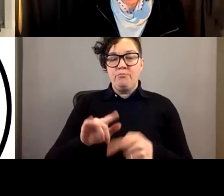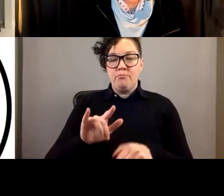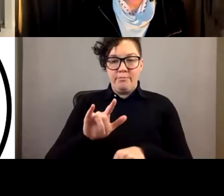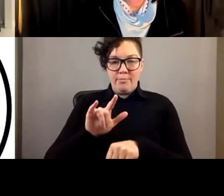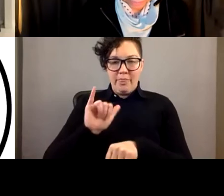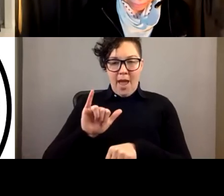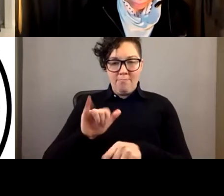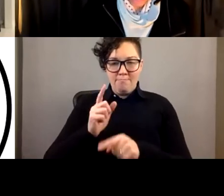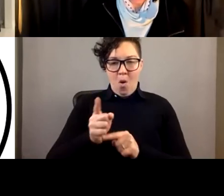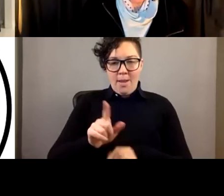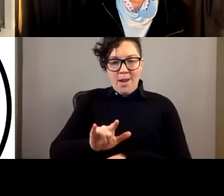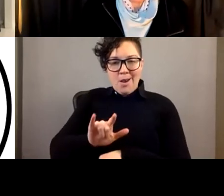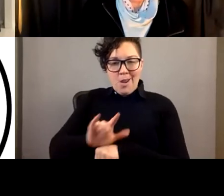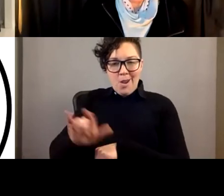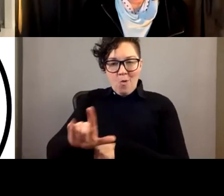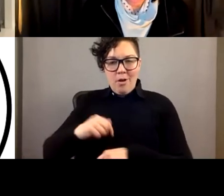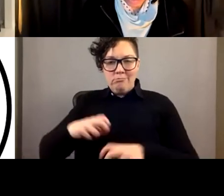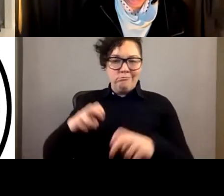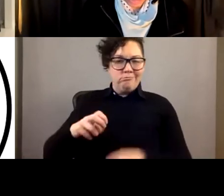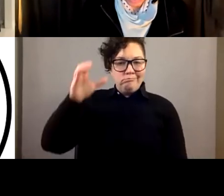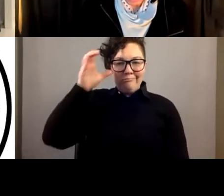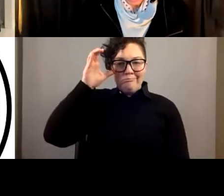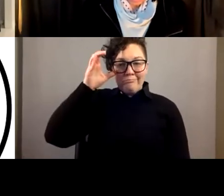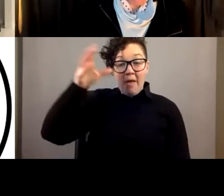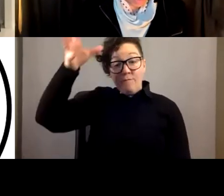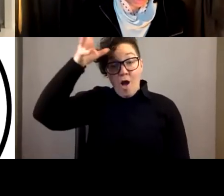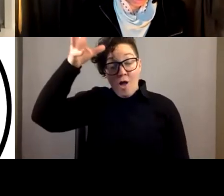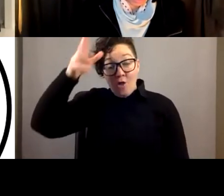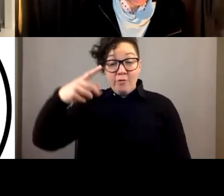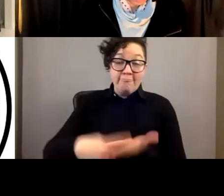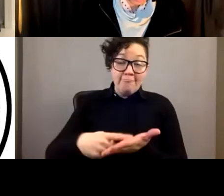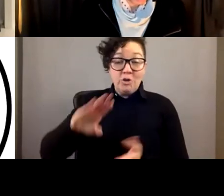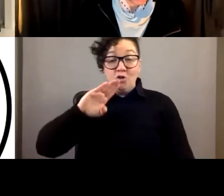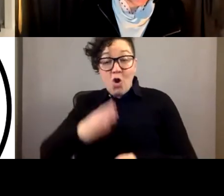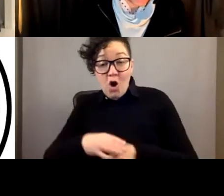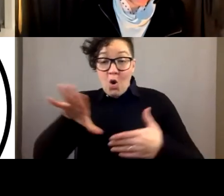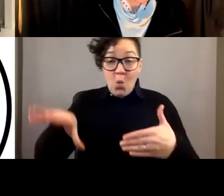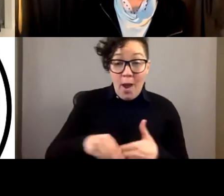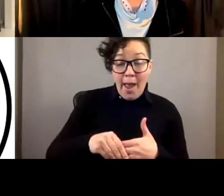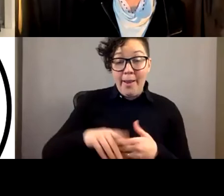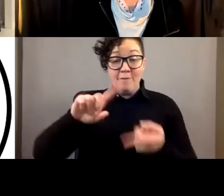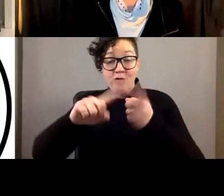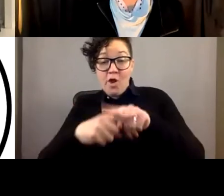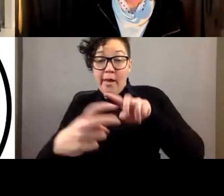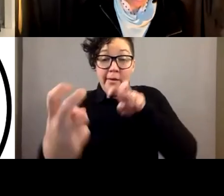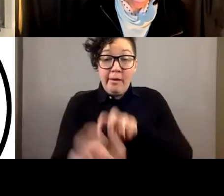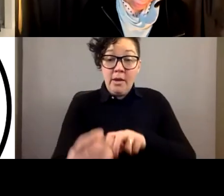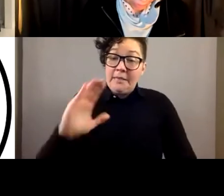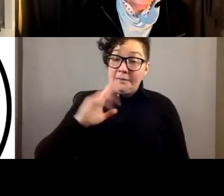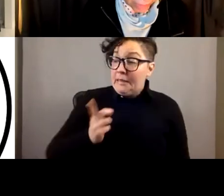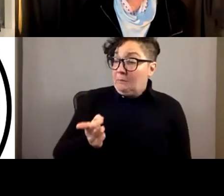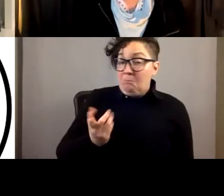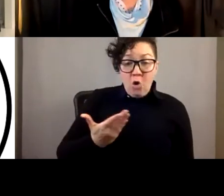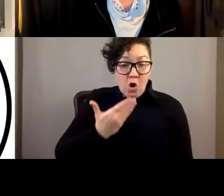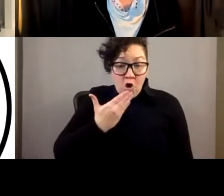to this father of the bride and his companion. And they seemed like good people as they were having this